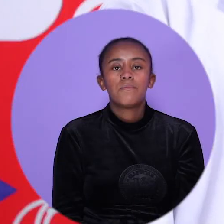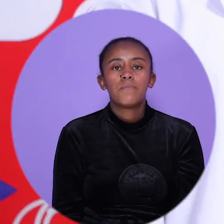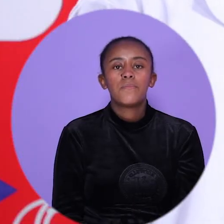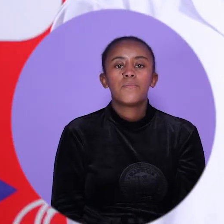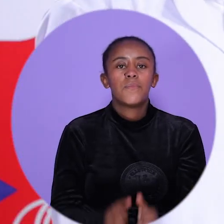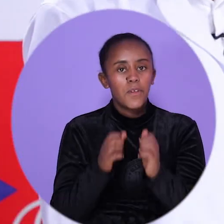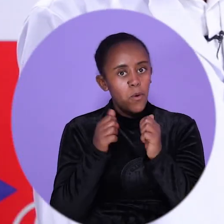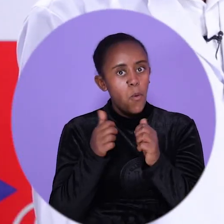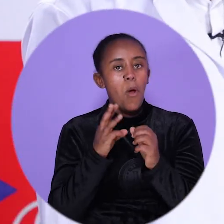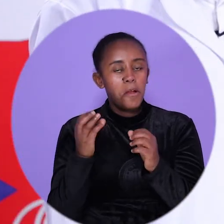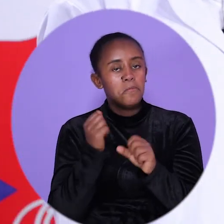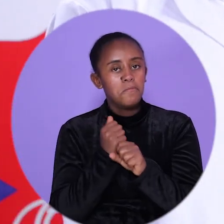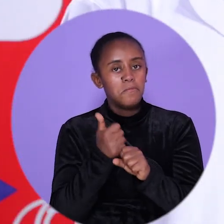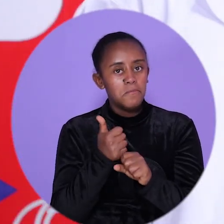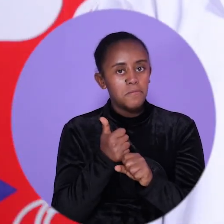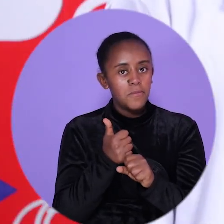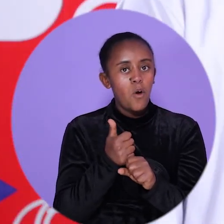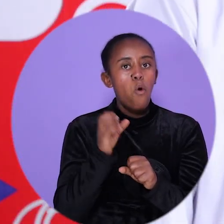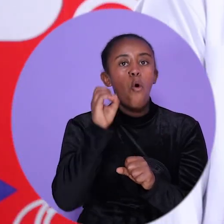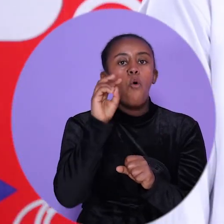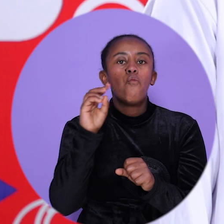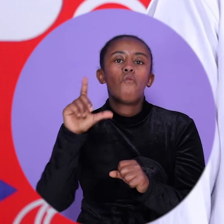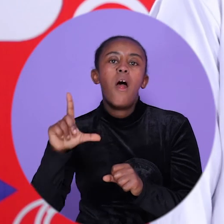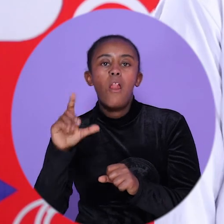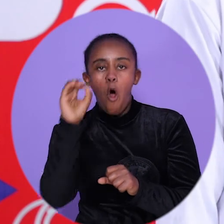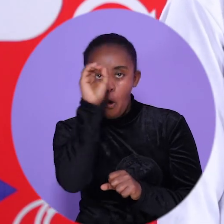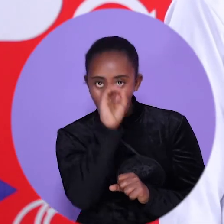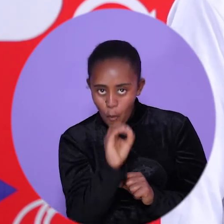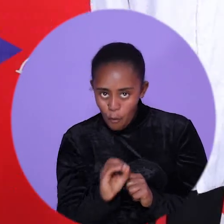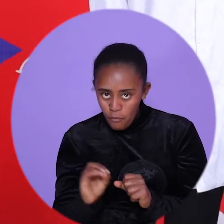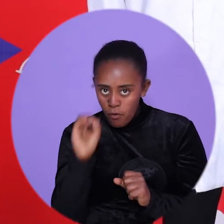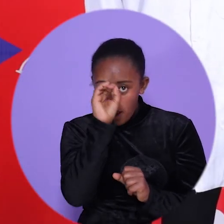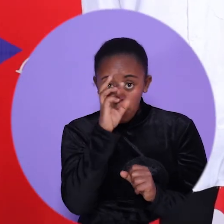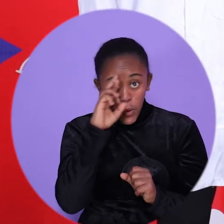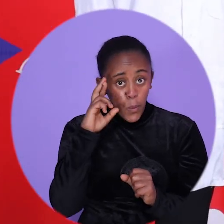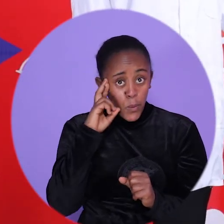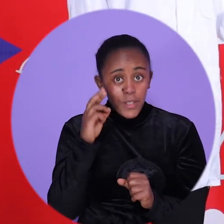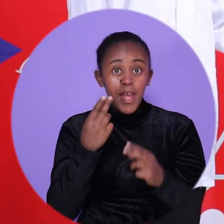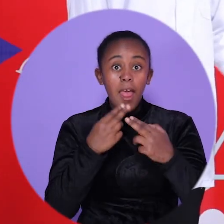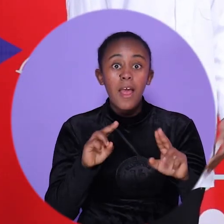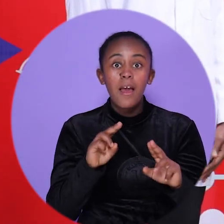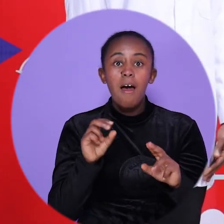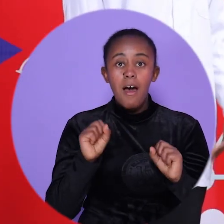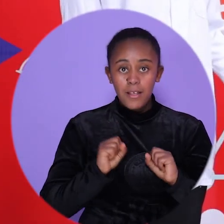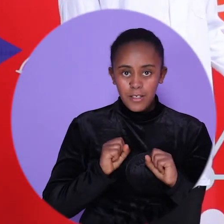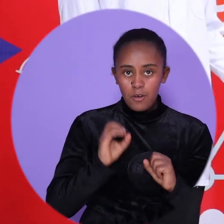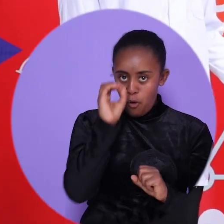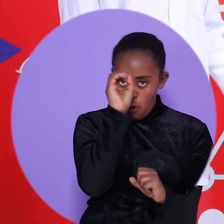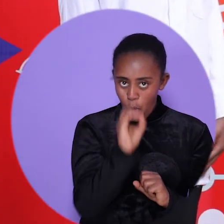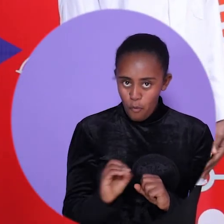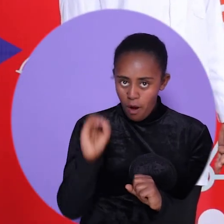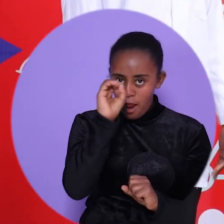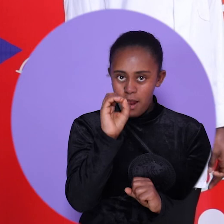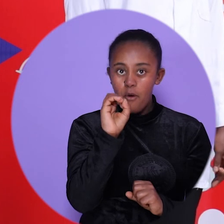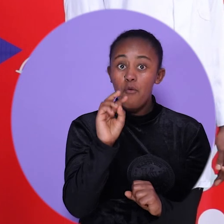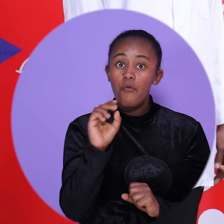Well done. The answer is what? Oval. Oval. Because the egg has oval shape. The egg